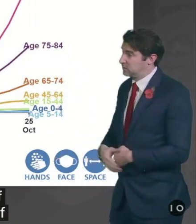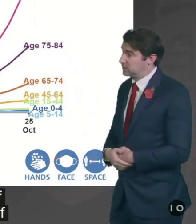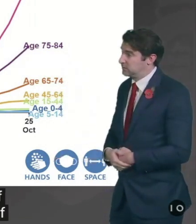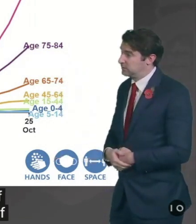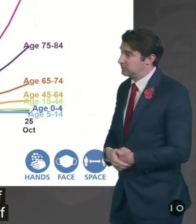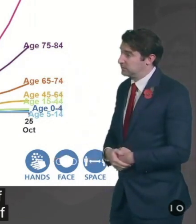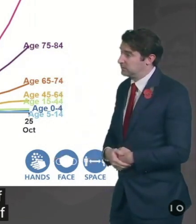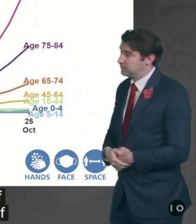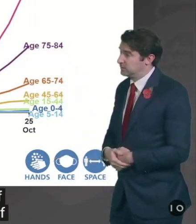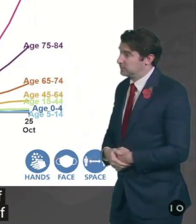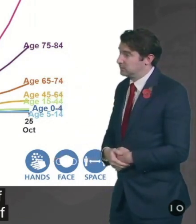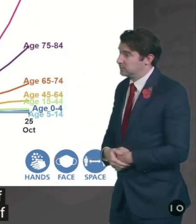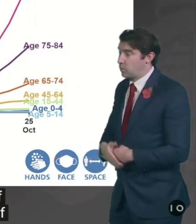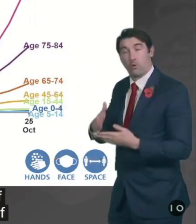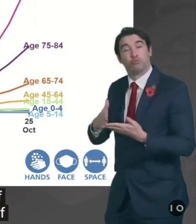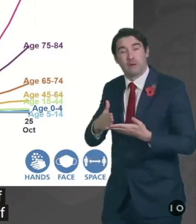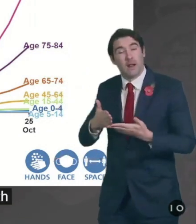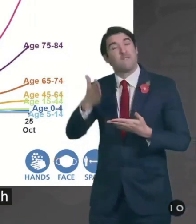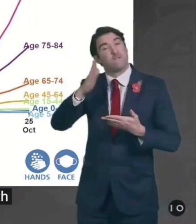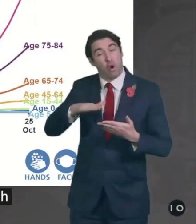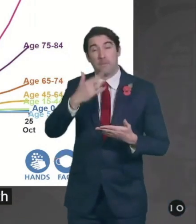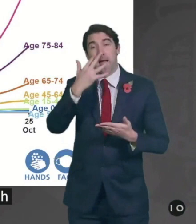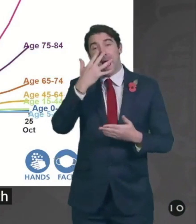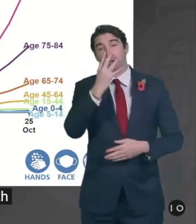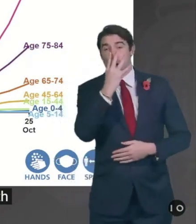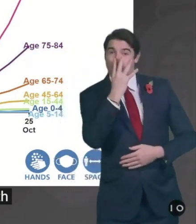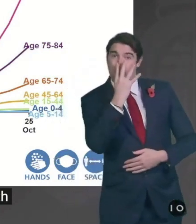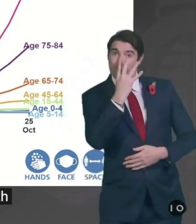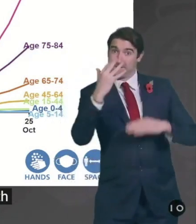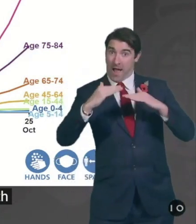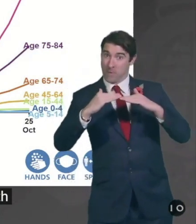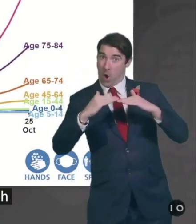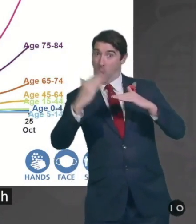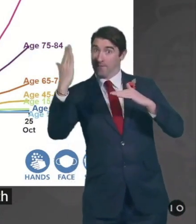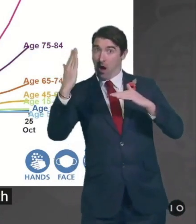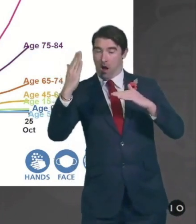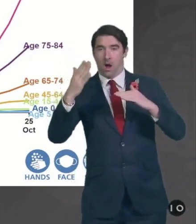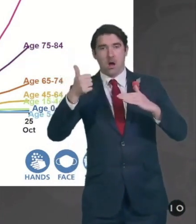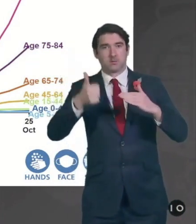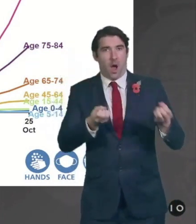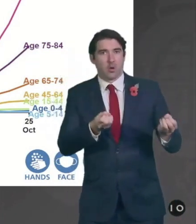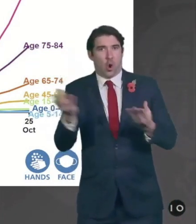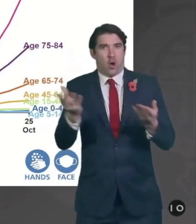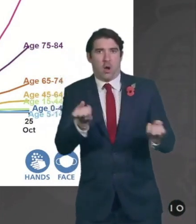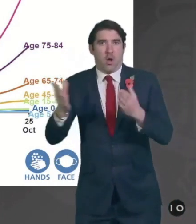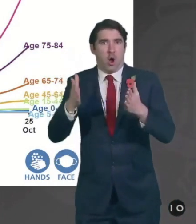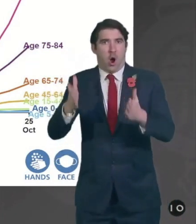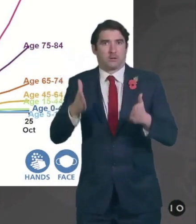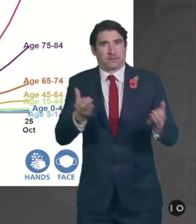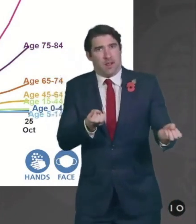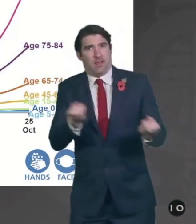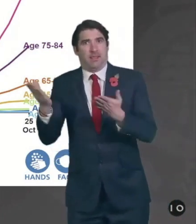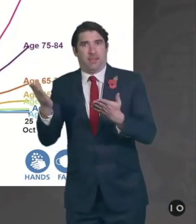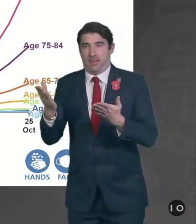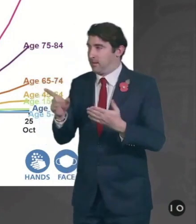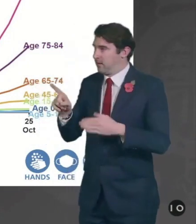people going into hospital with COVID over time. And this is obviously going up not in a straight line, but in an accelerating